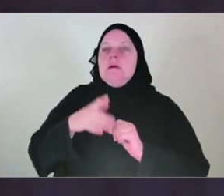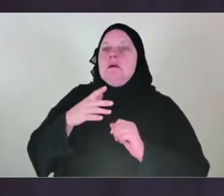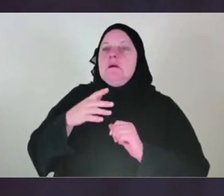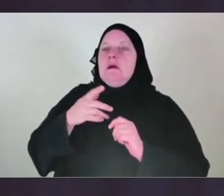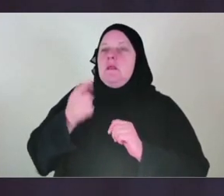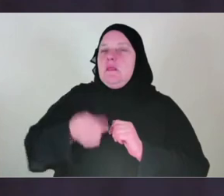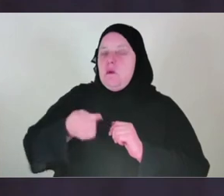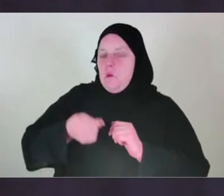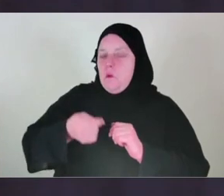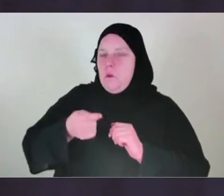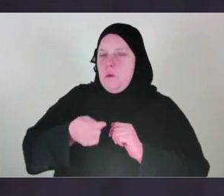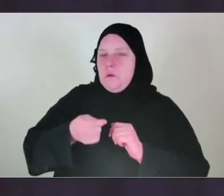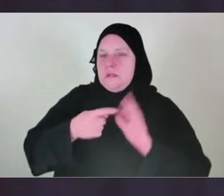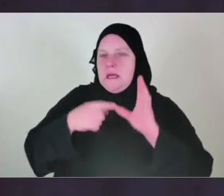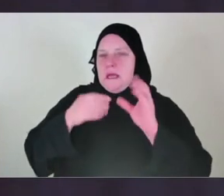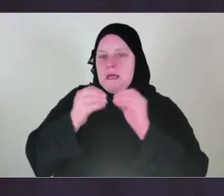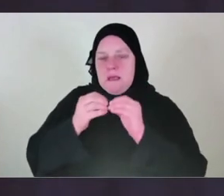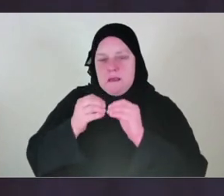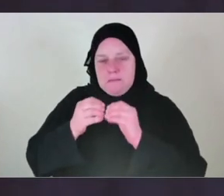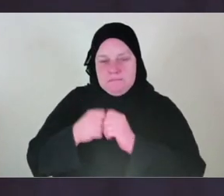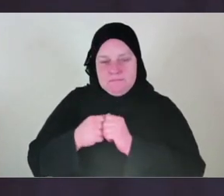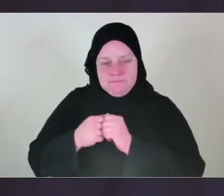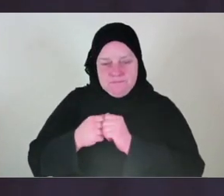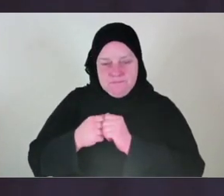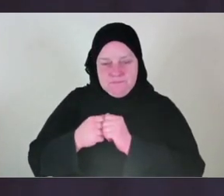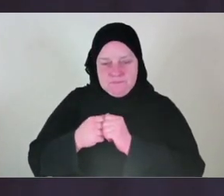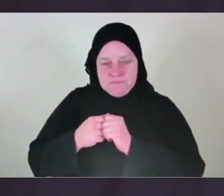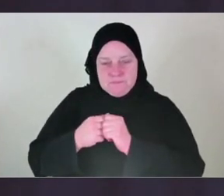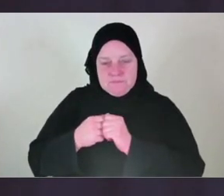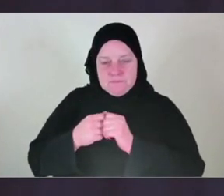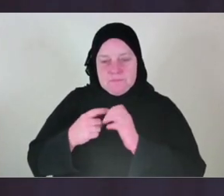of Harun, previously,